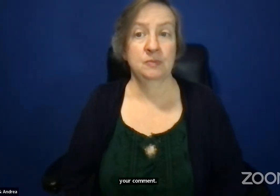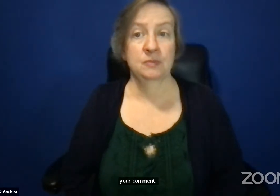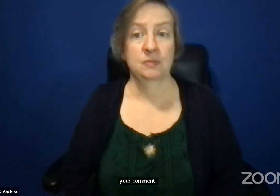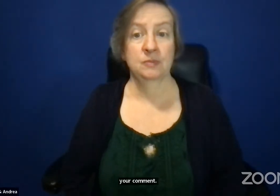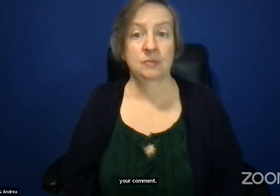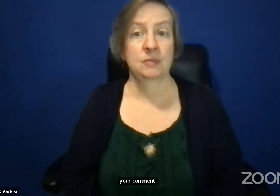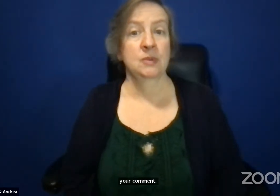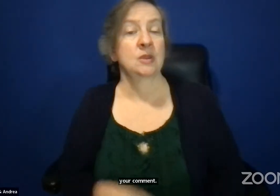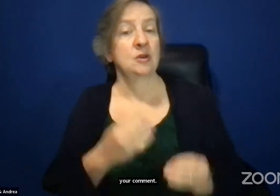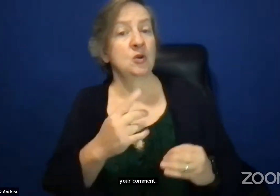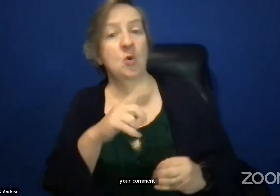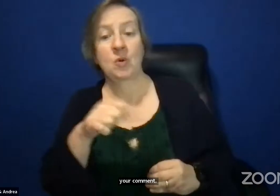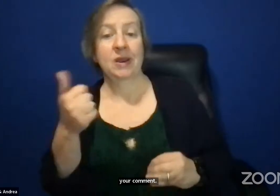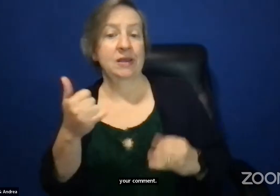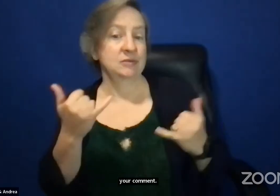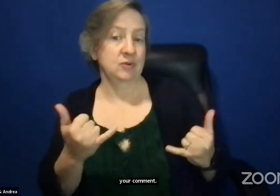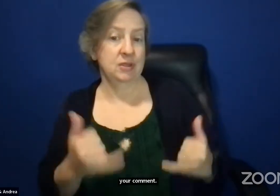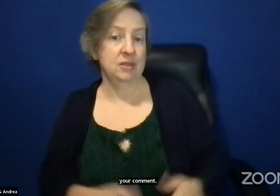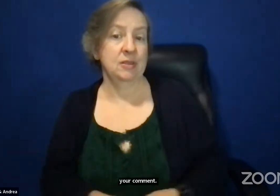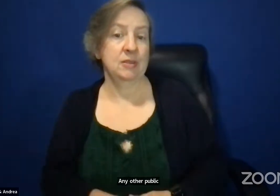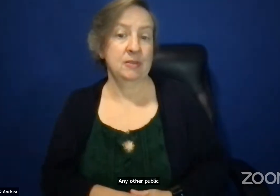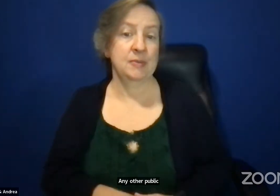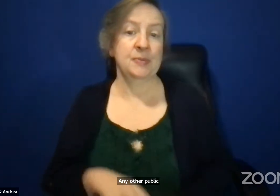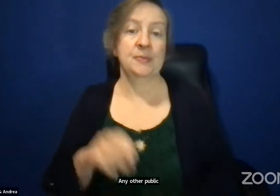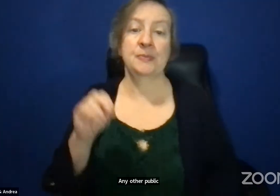No one else at this time. Okay.